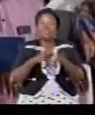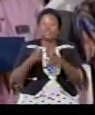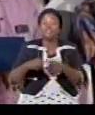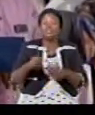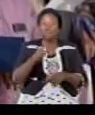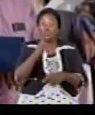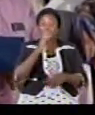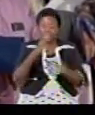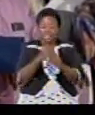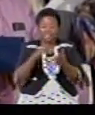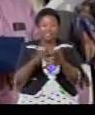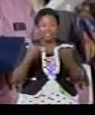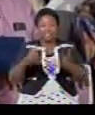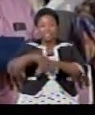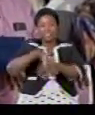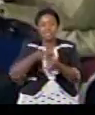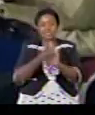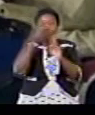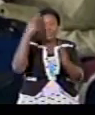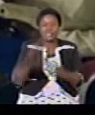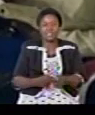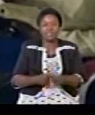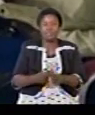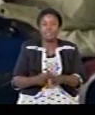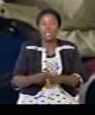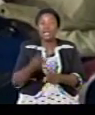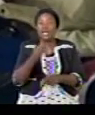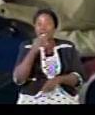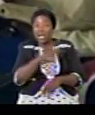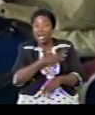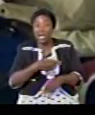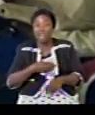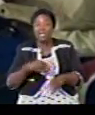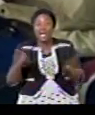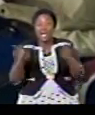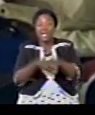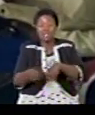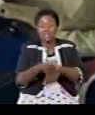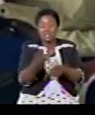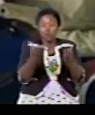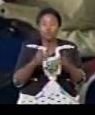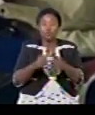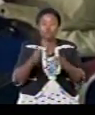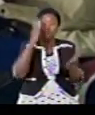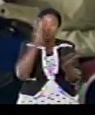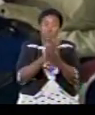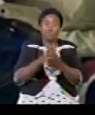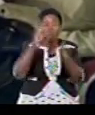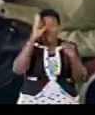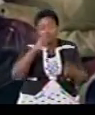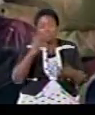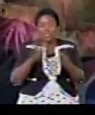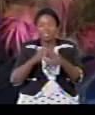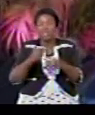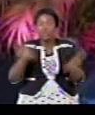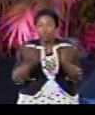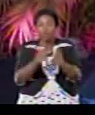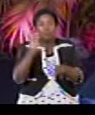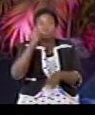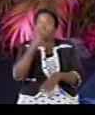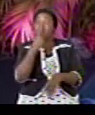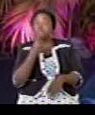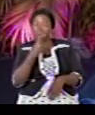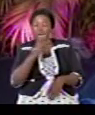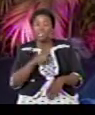tonight in Jesus' name. And they wanted to silence him, shut his mouth, and beat